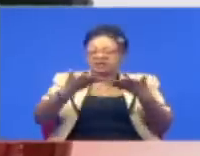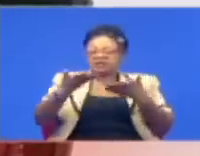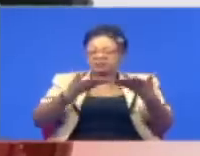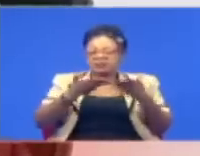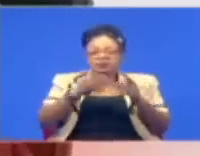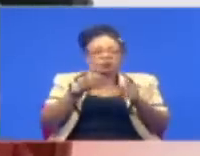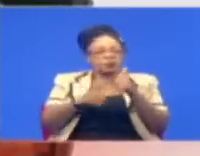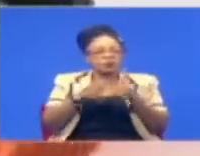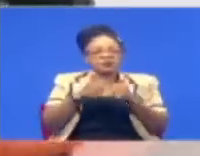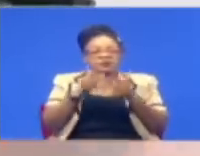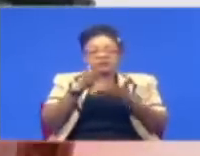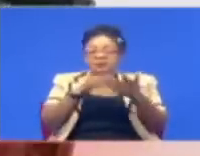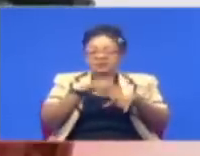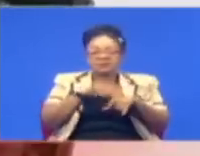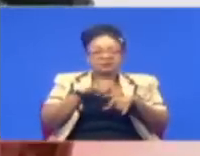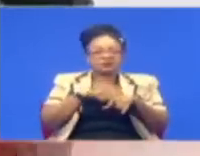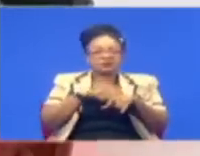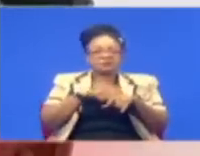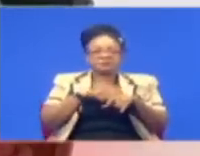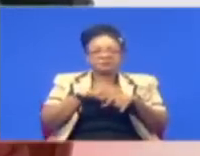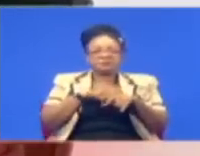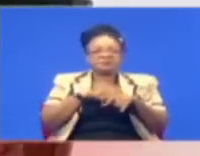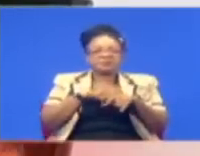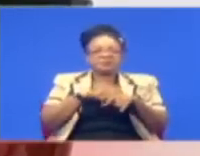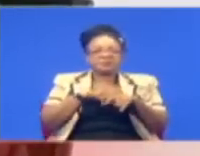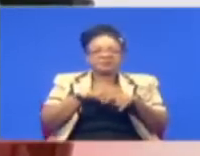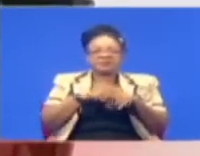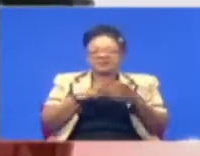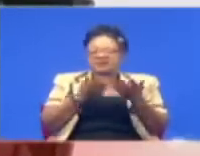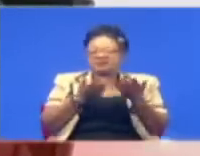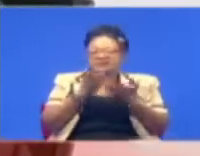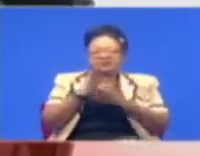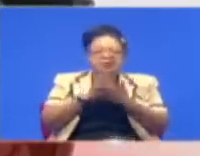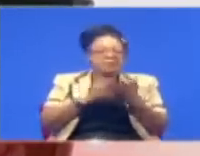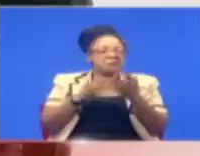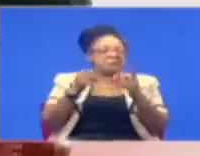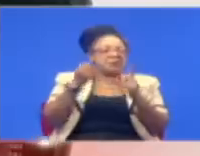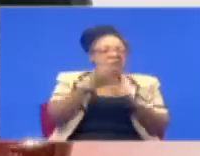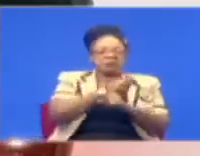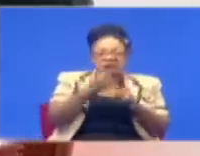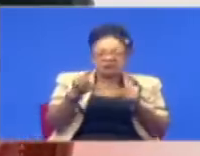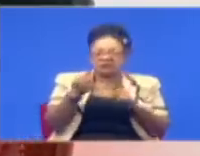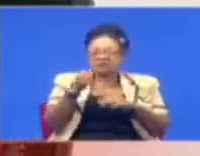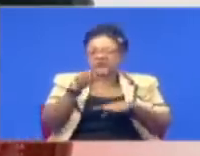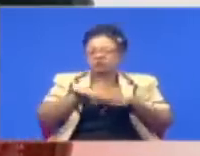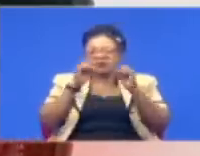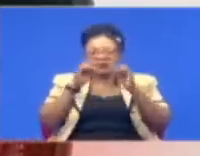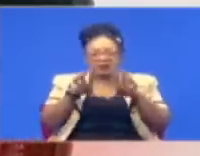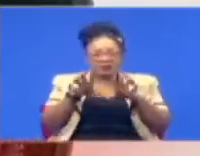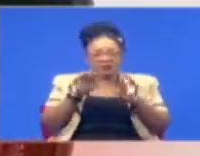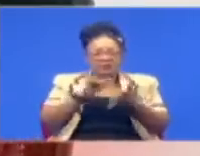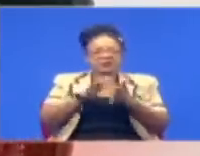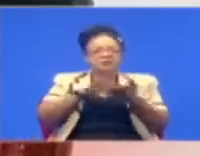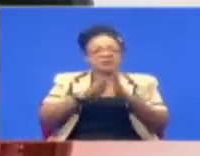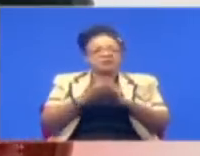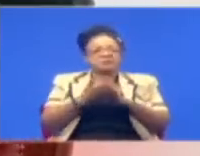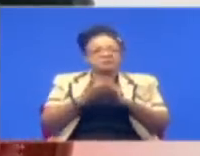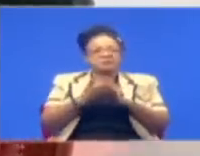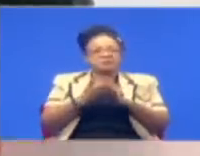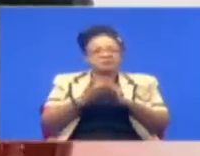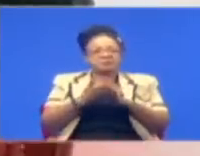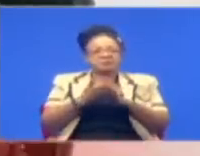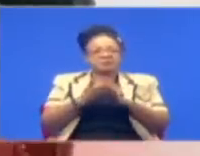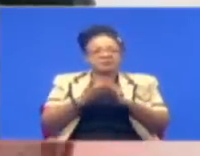are sometimes, with respect, very abusive, unnecessary, that have become more or less